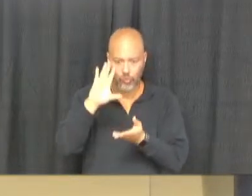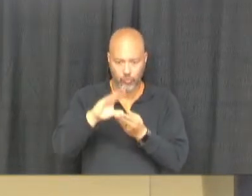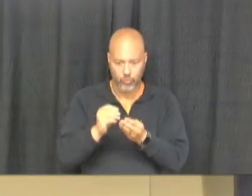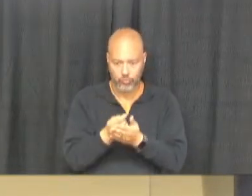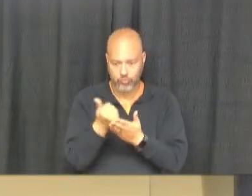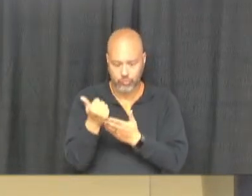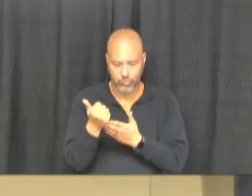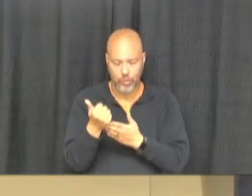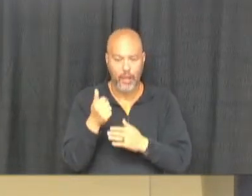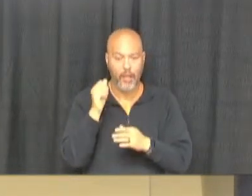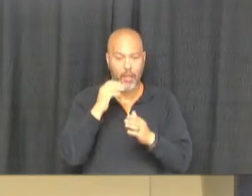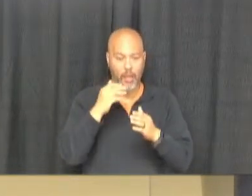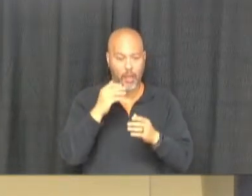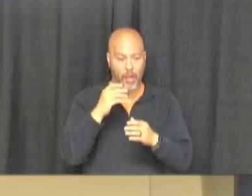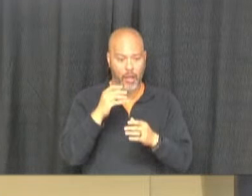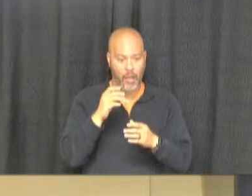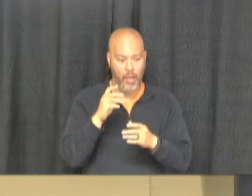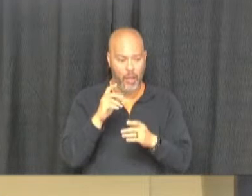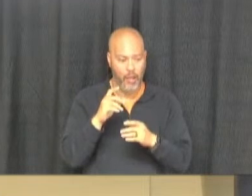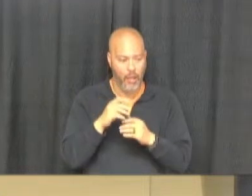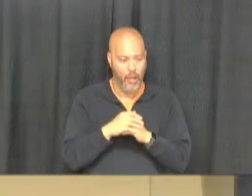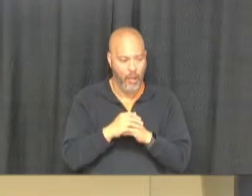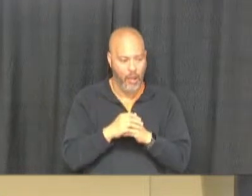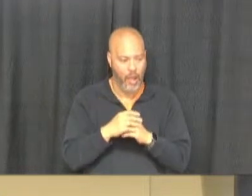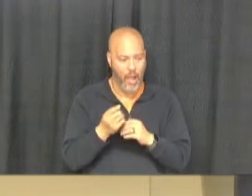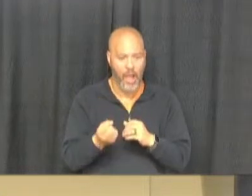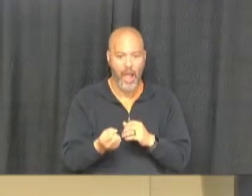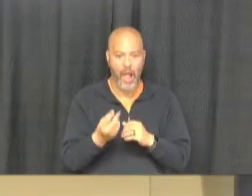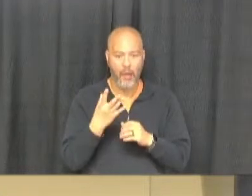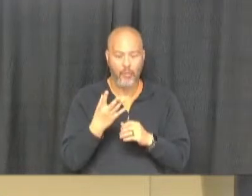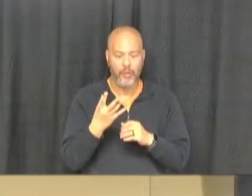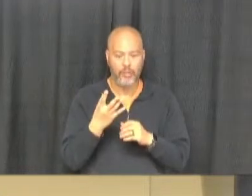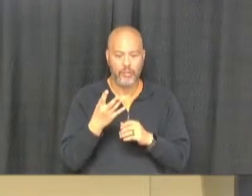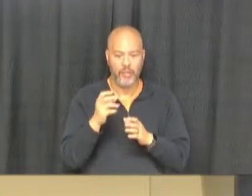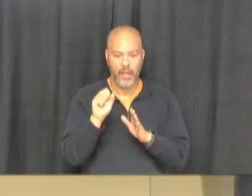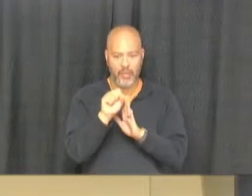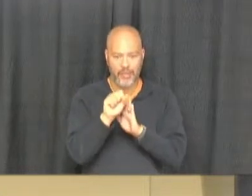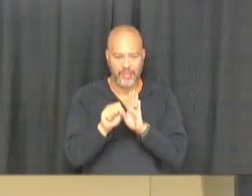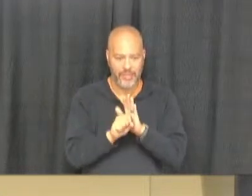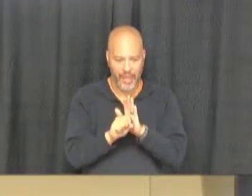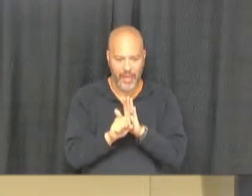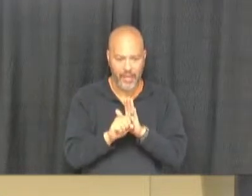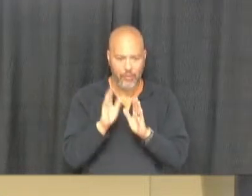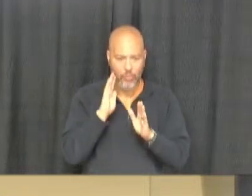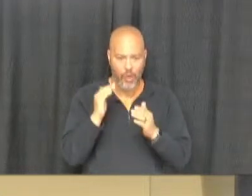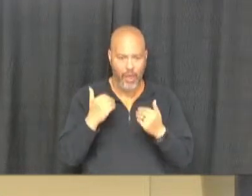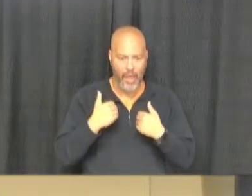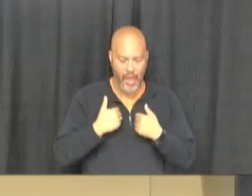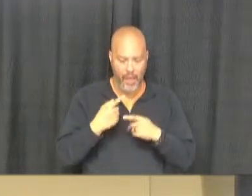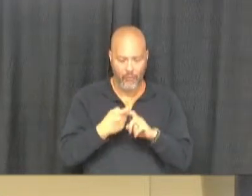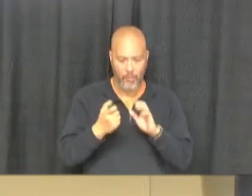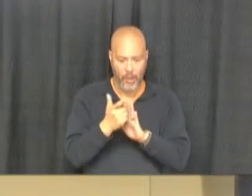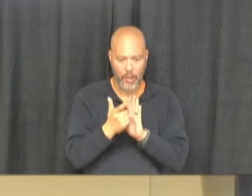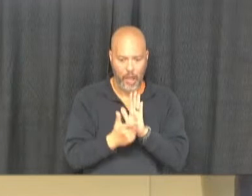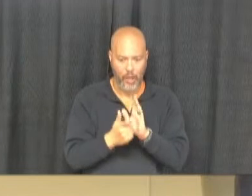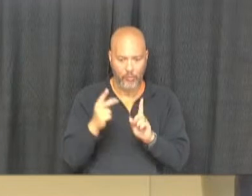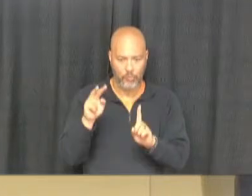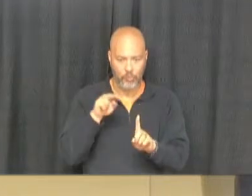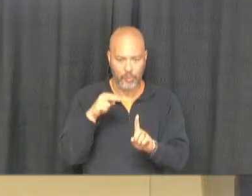Within that 90-day framework, though, Chief, how much oversight would the state have from a law